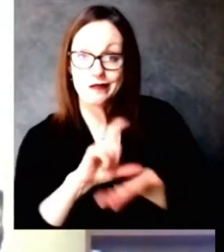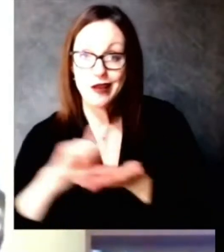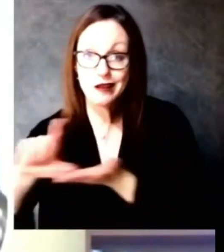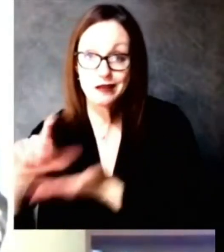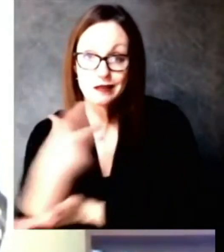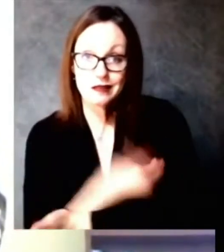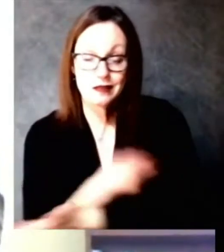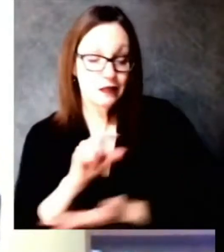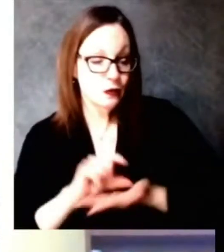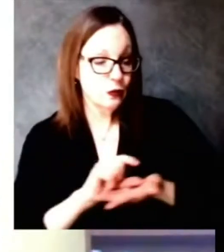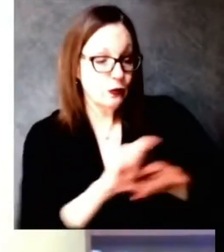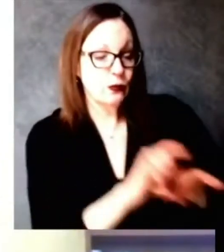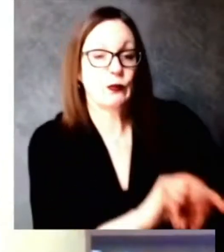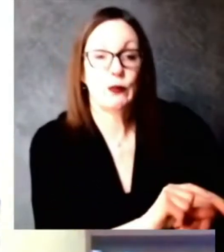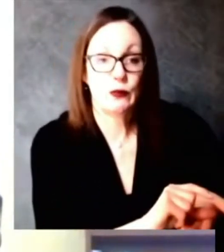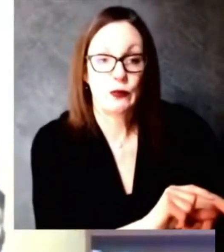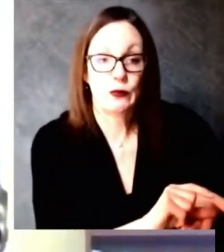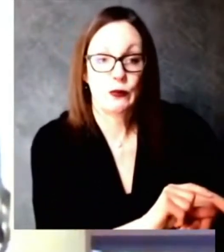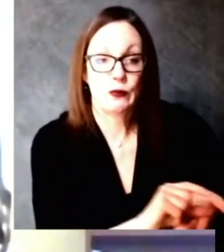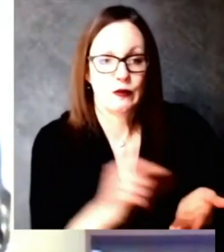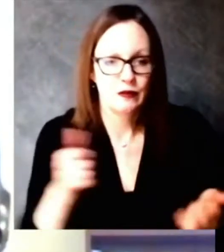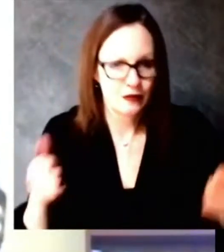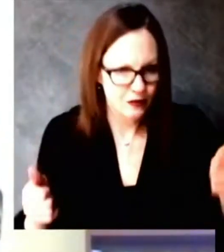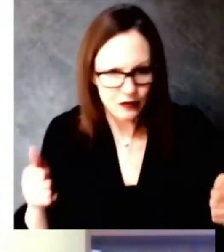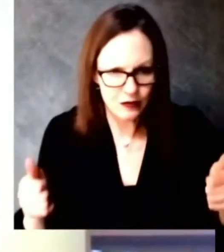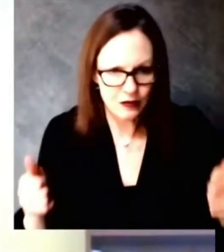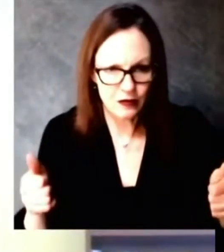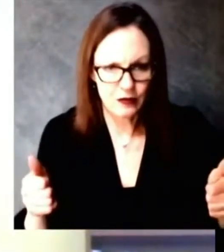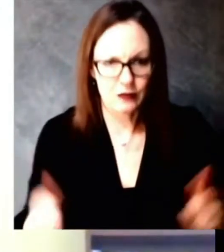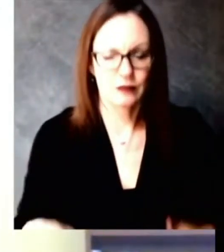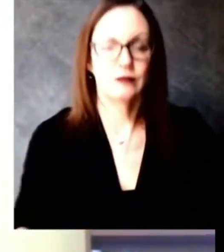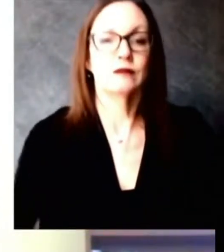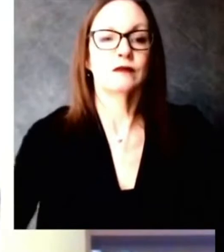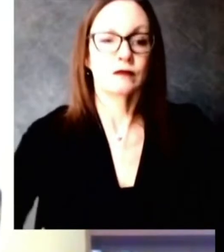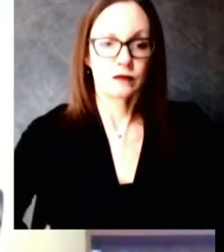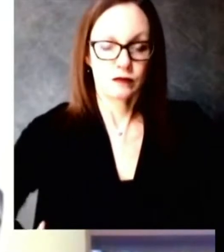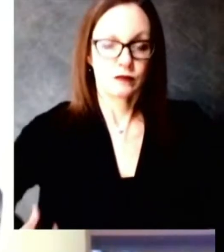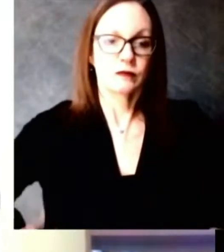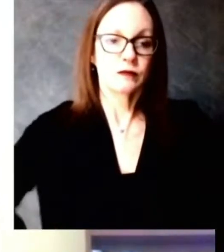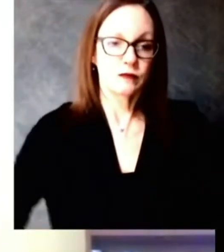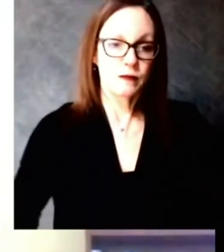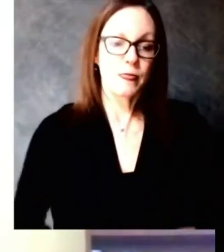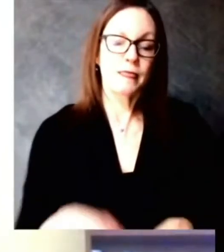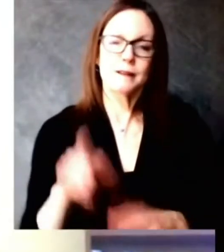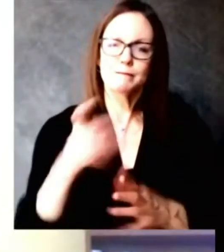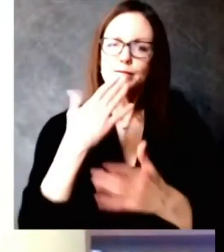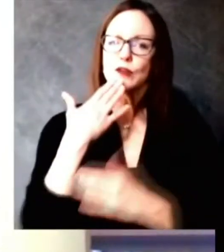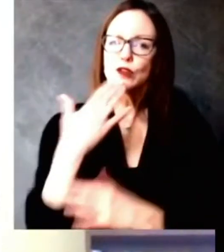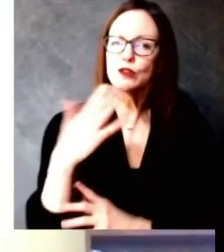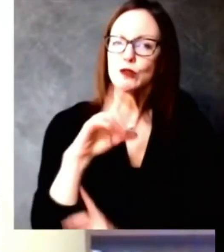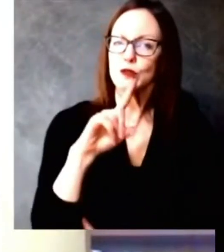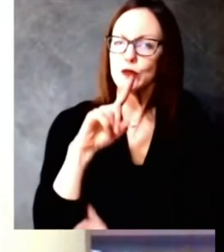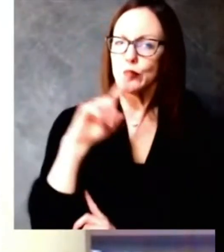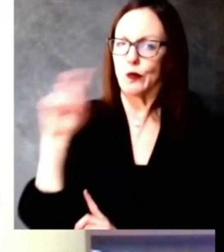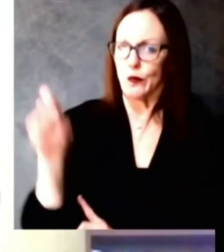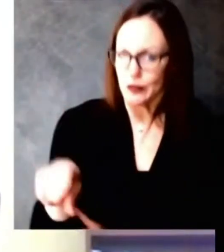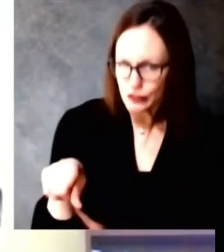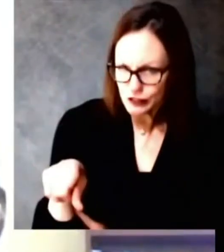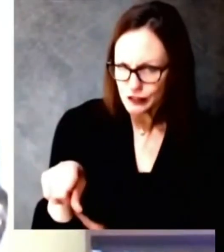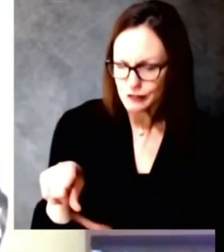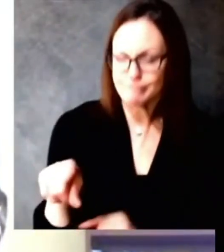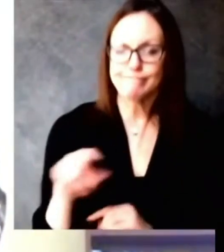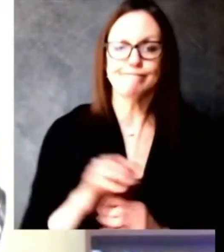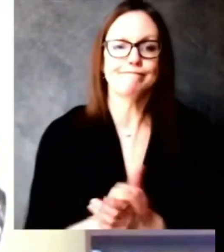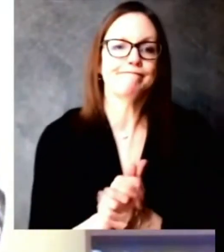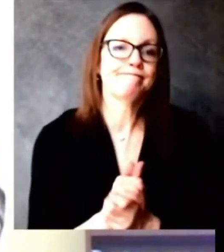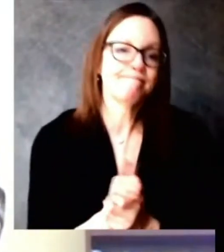with our nation's state health officers, and it is a question that has been raised about we might be,